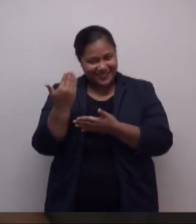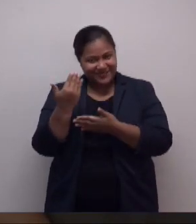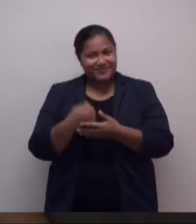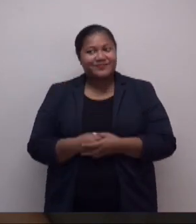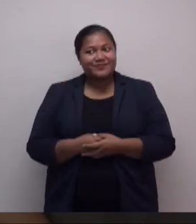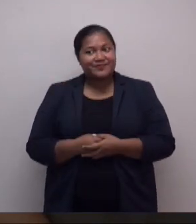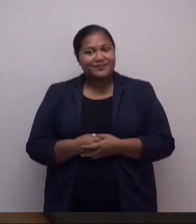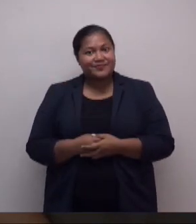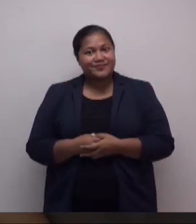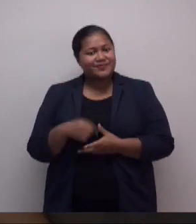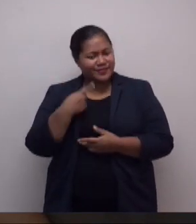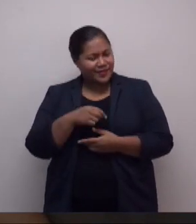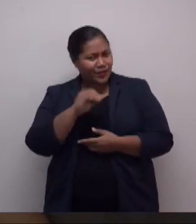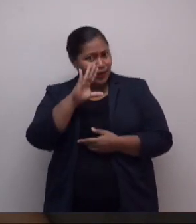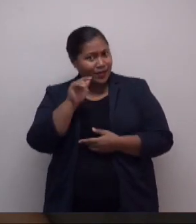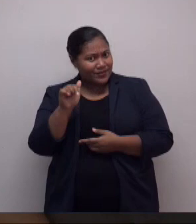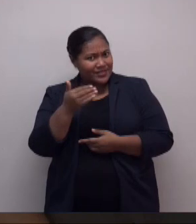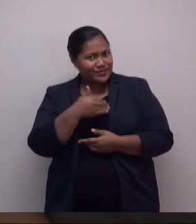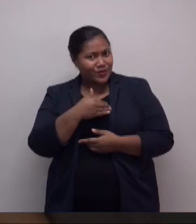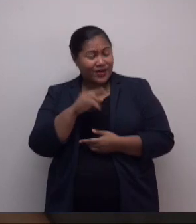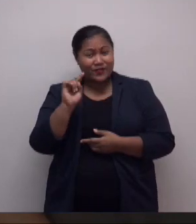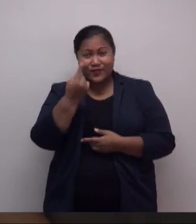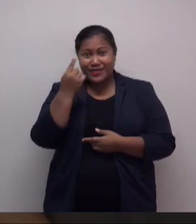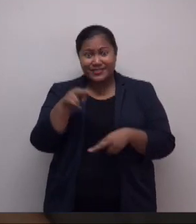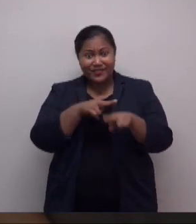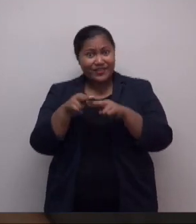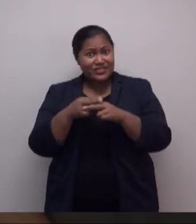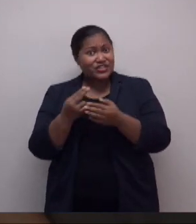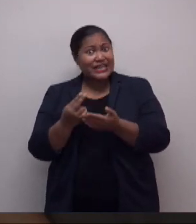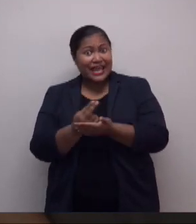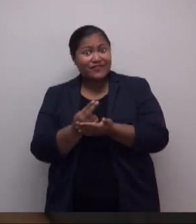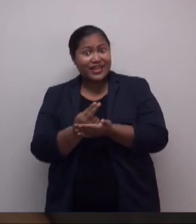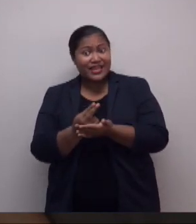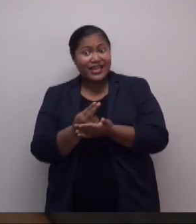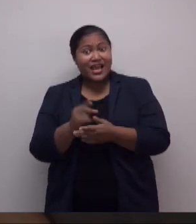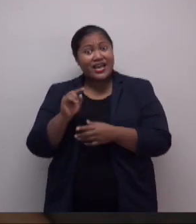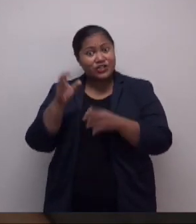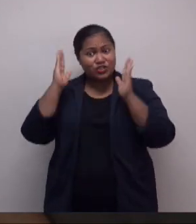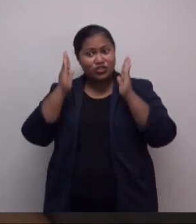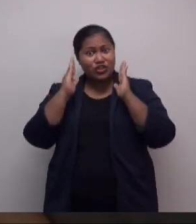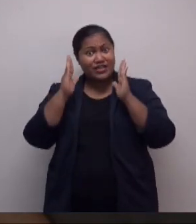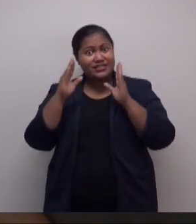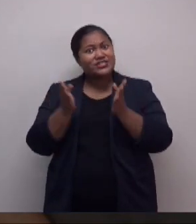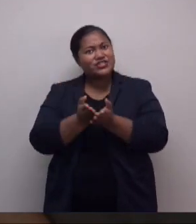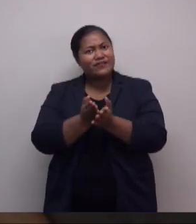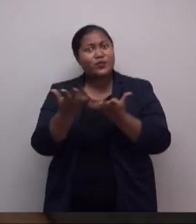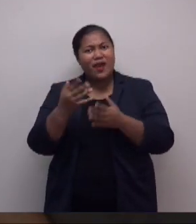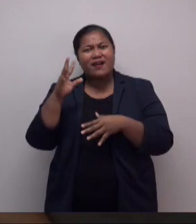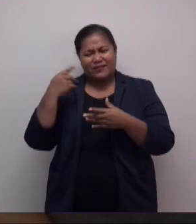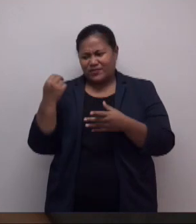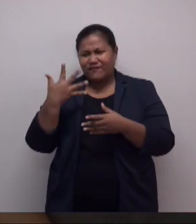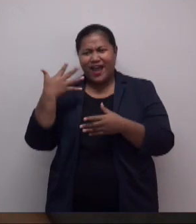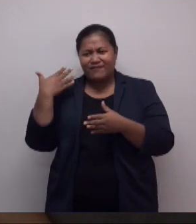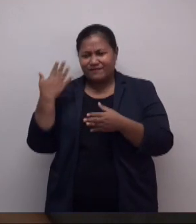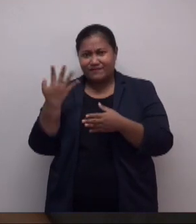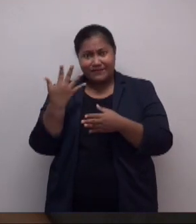I spent this morning at our first Fiji Navy church service after 5 long months of worshipping